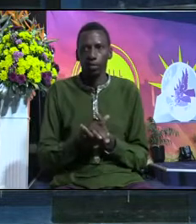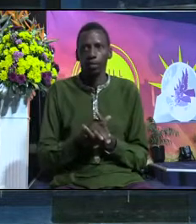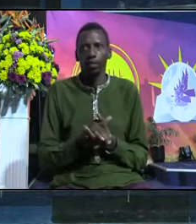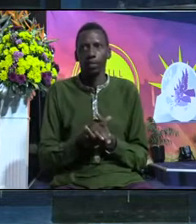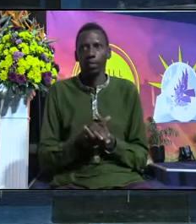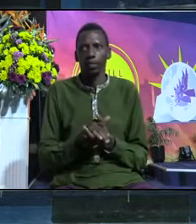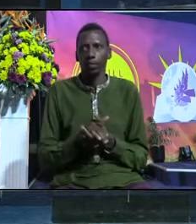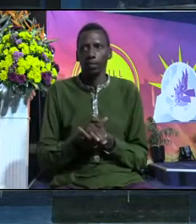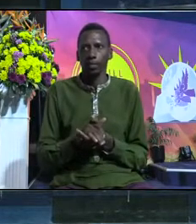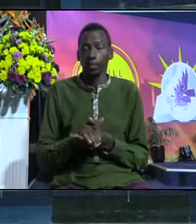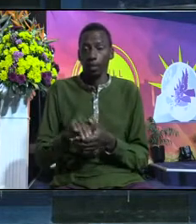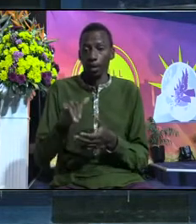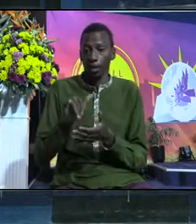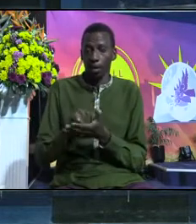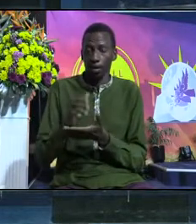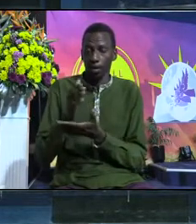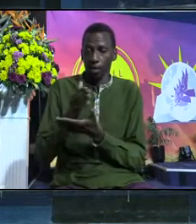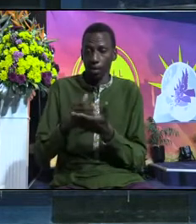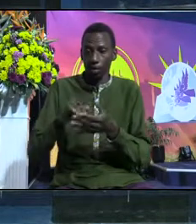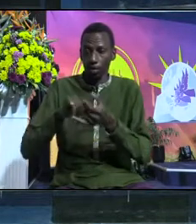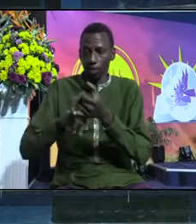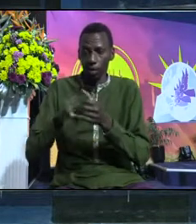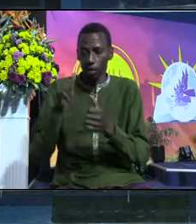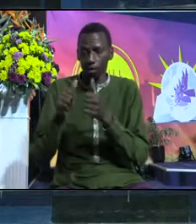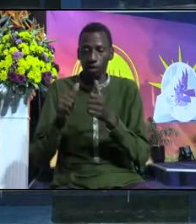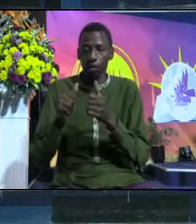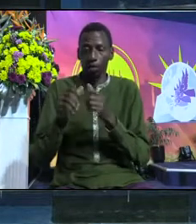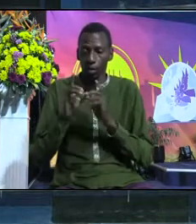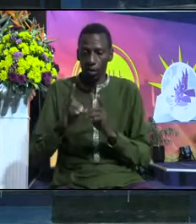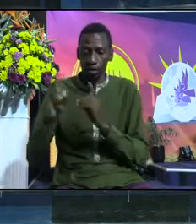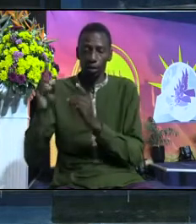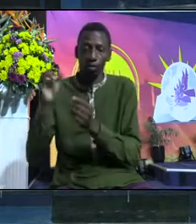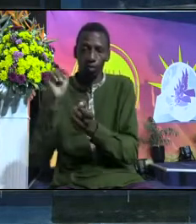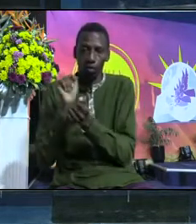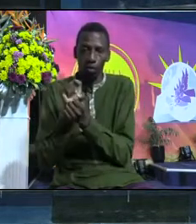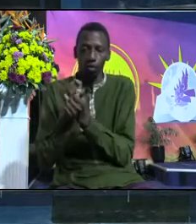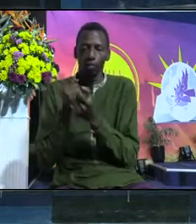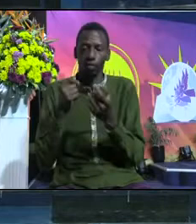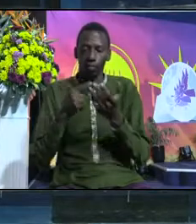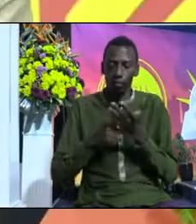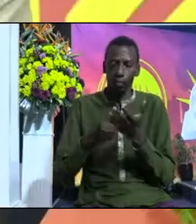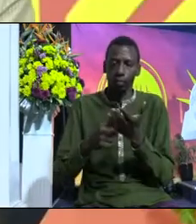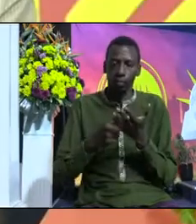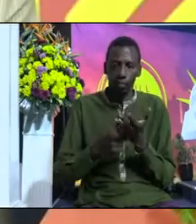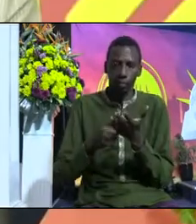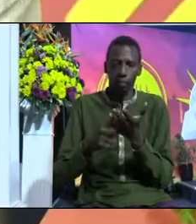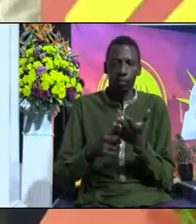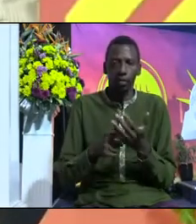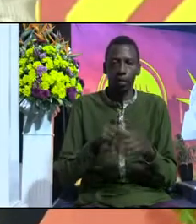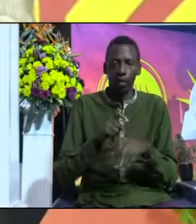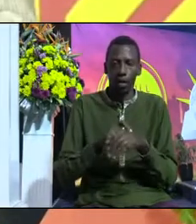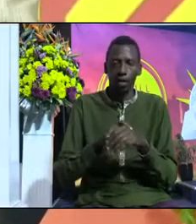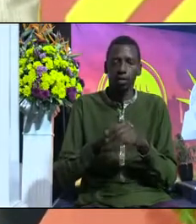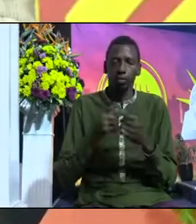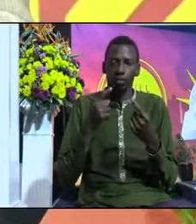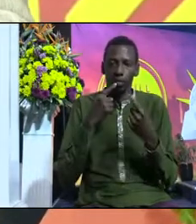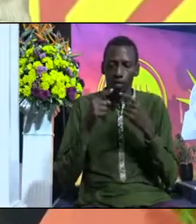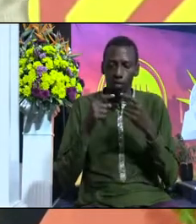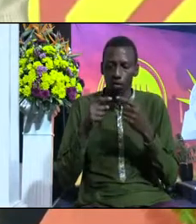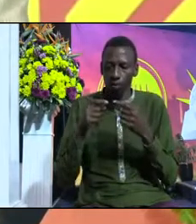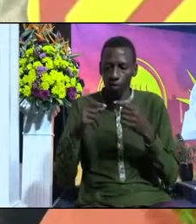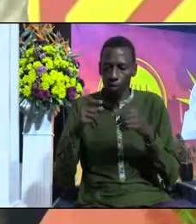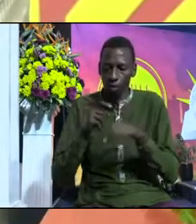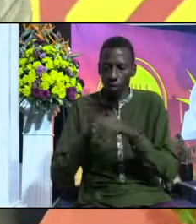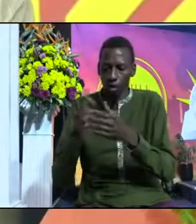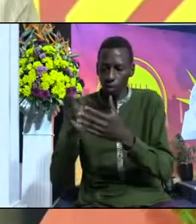of the marriage that the Apostle Paul addressed when he was referring to those who he wrote to